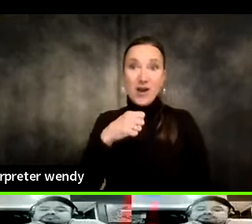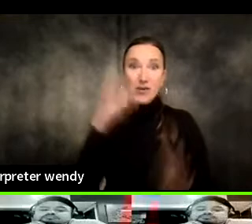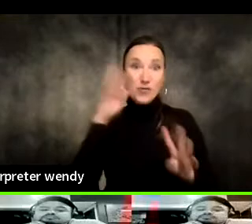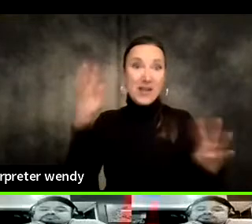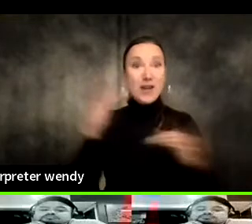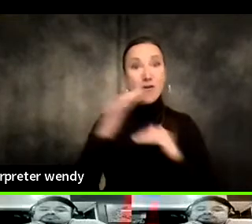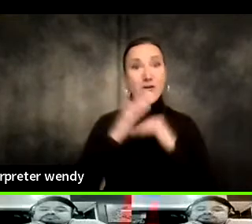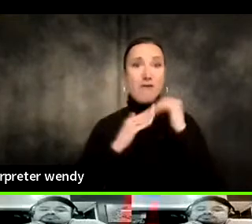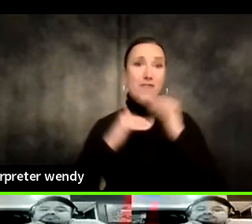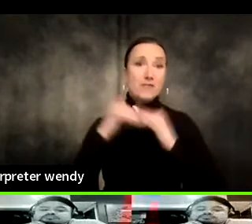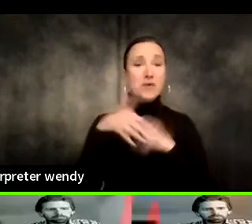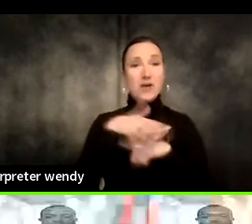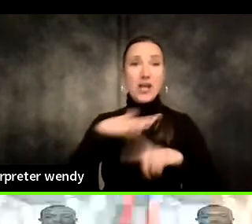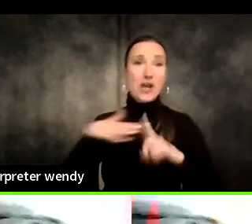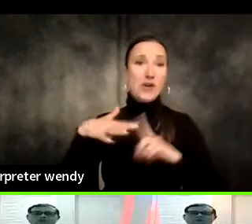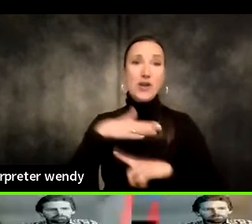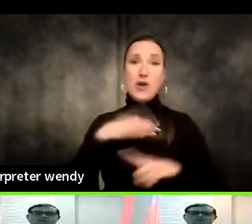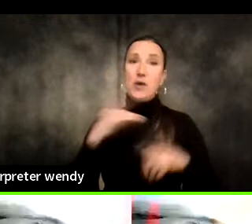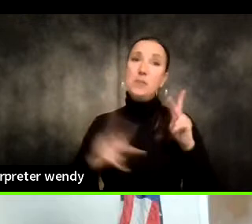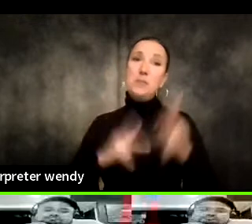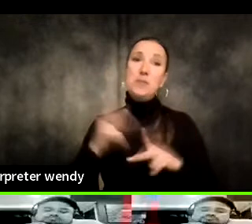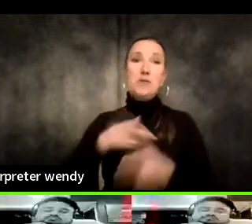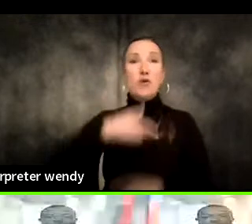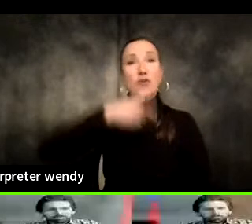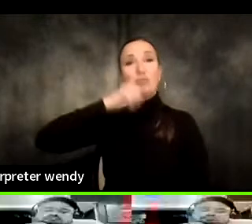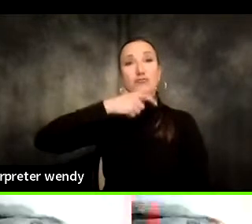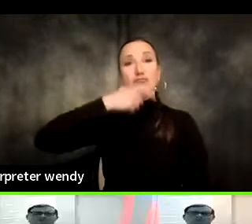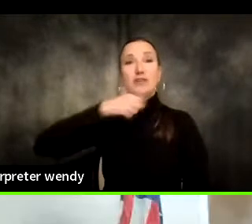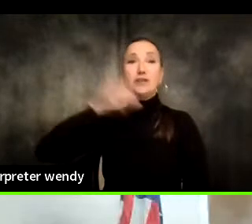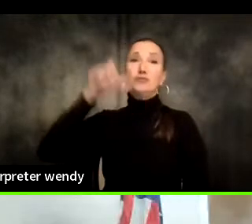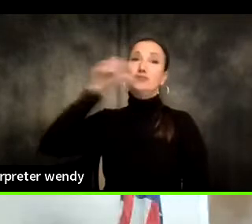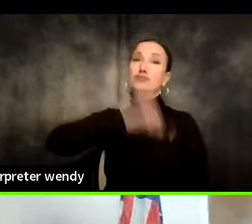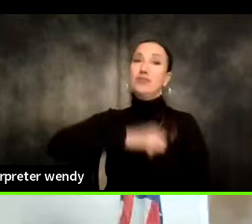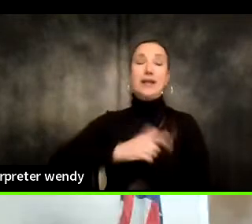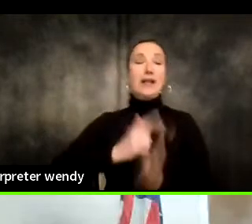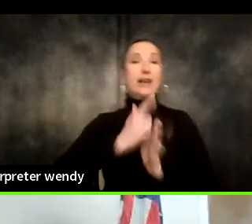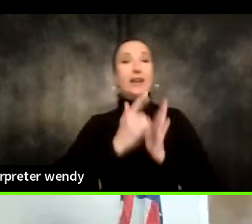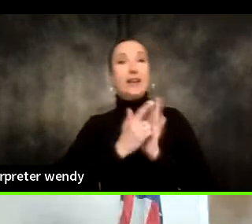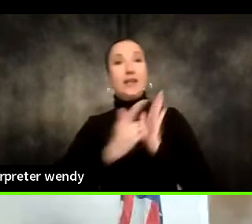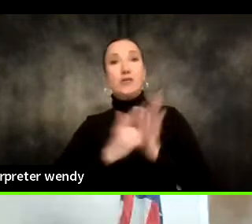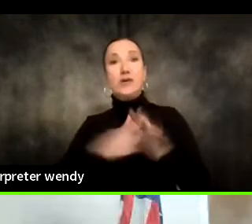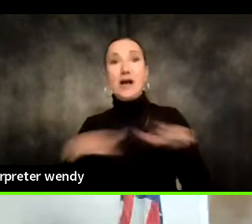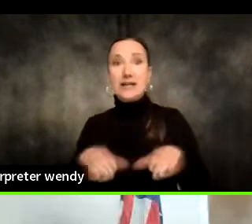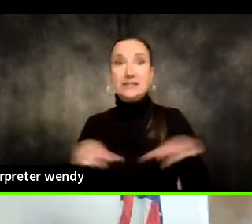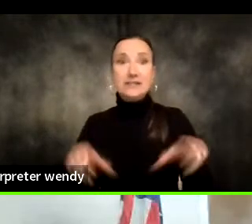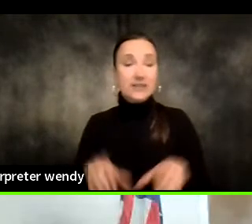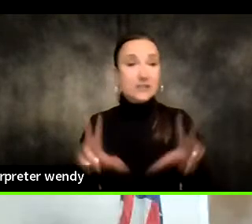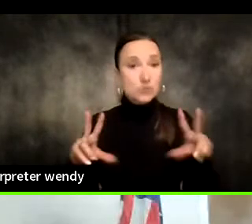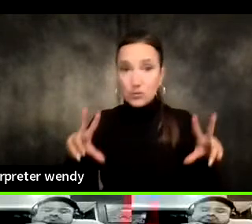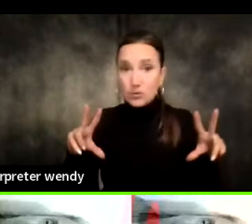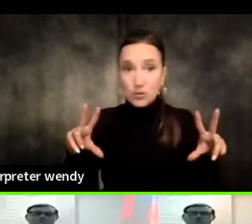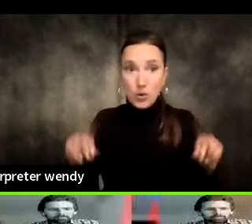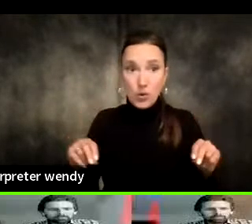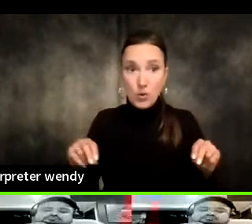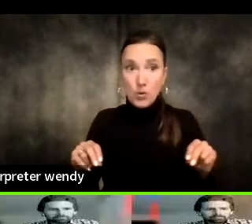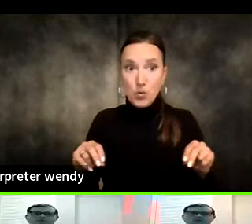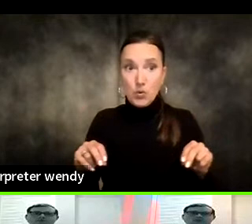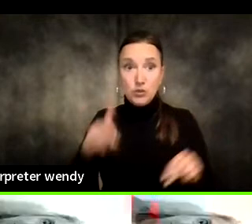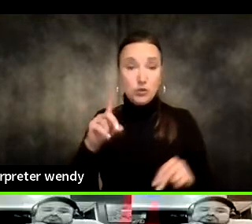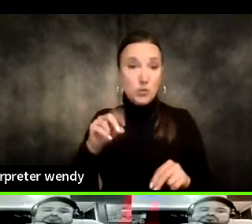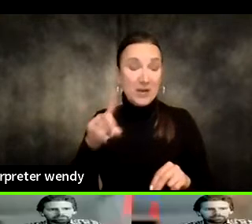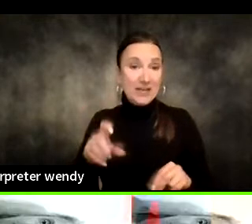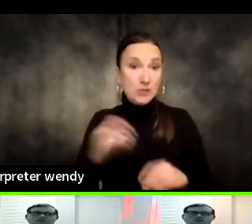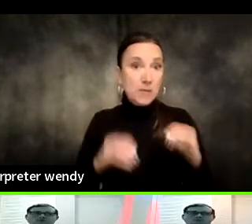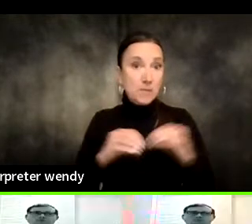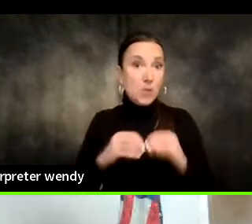for people and their drinks and their illegal activities. We are not. So if I need to say that more vocally,